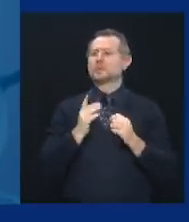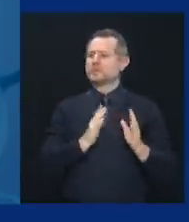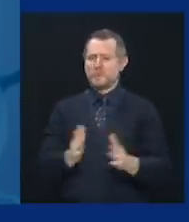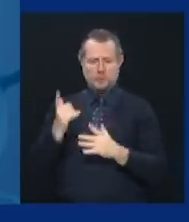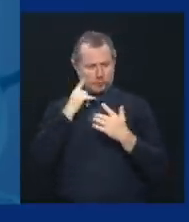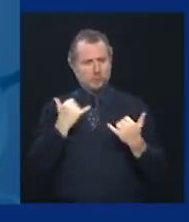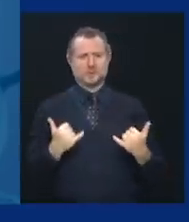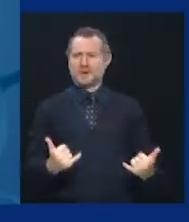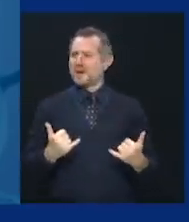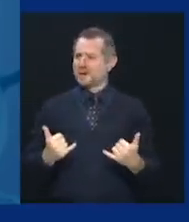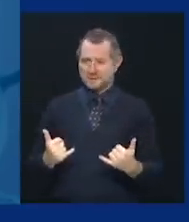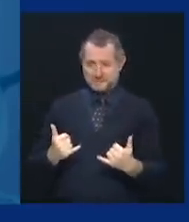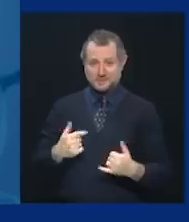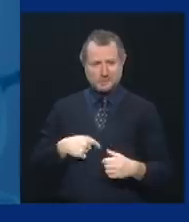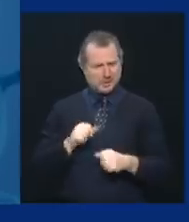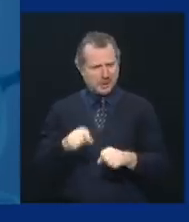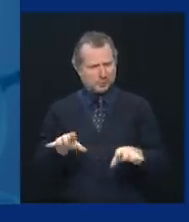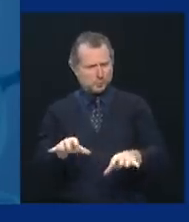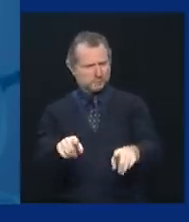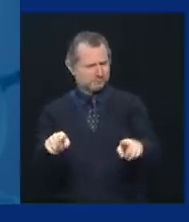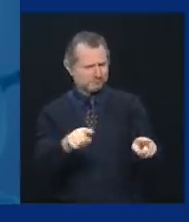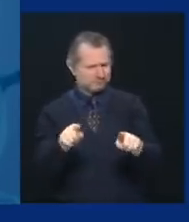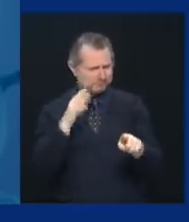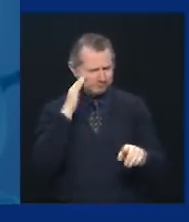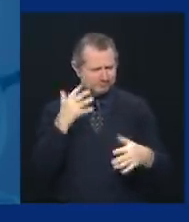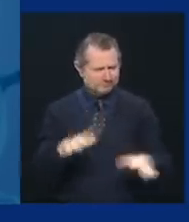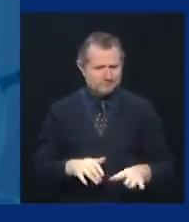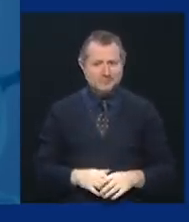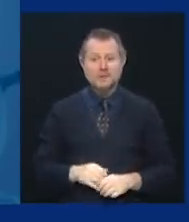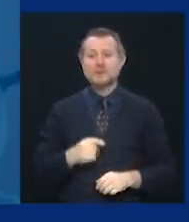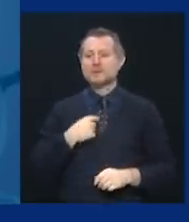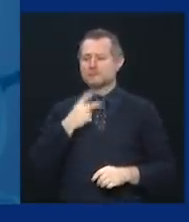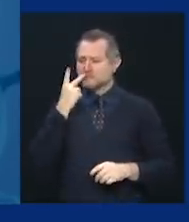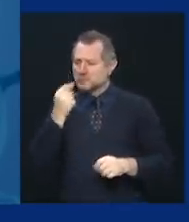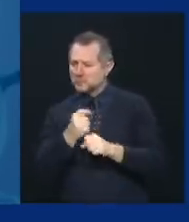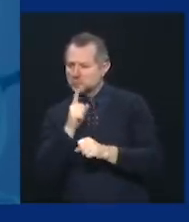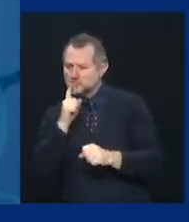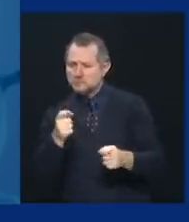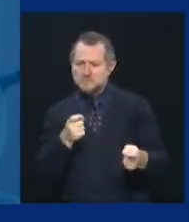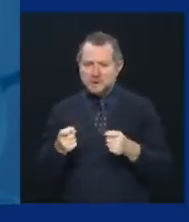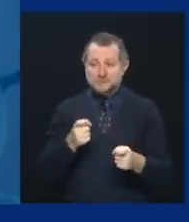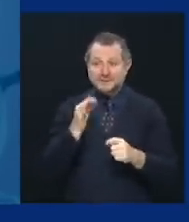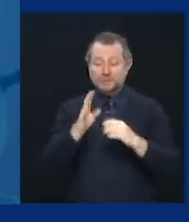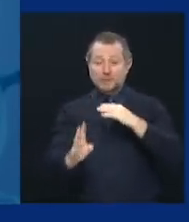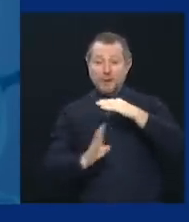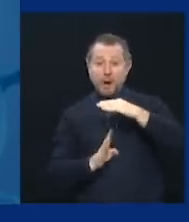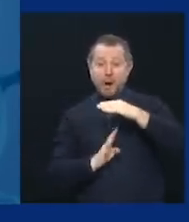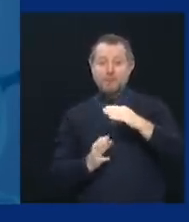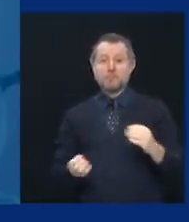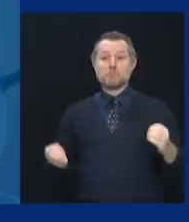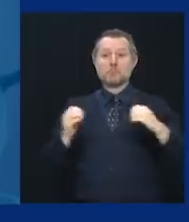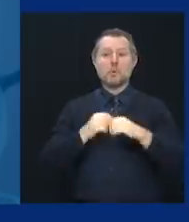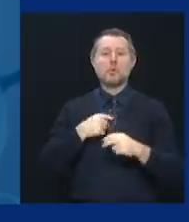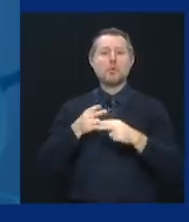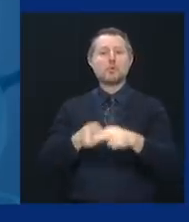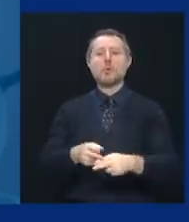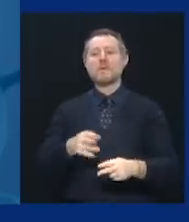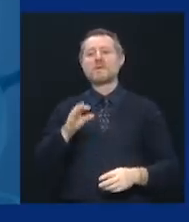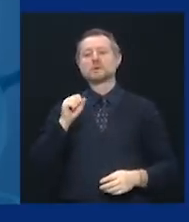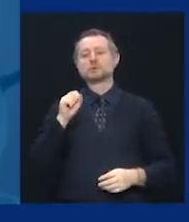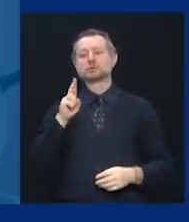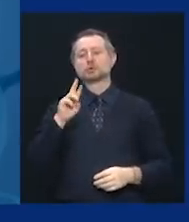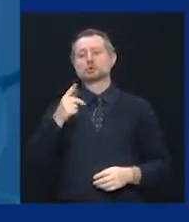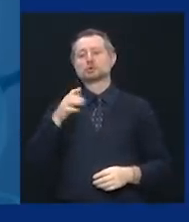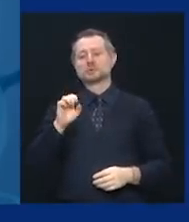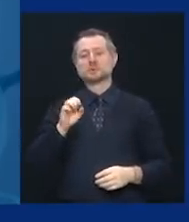their capacity to manage the surge, what we call surge and flex. This is a totally new